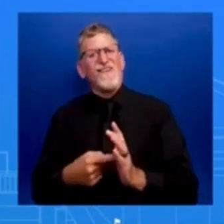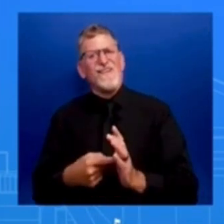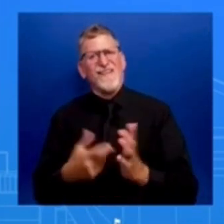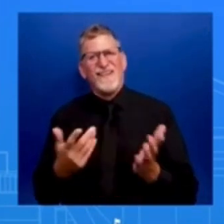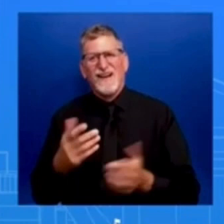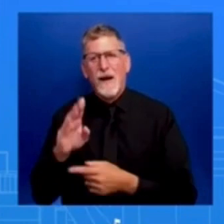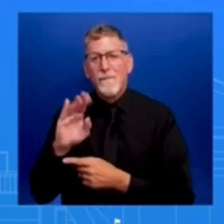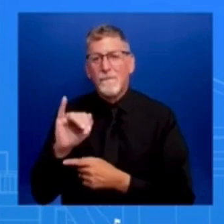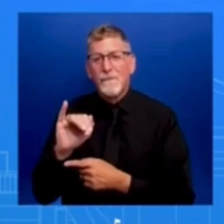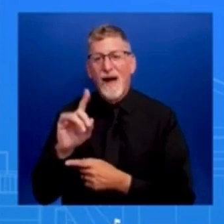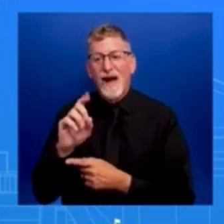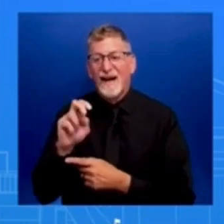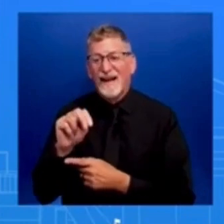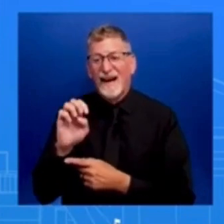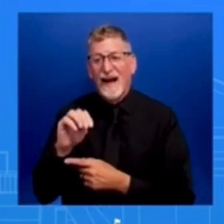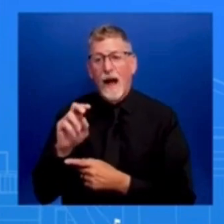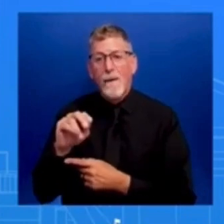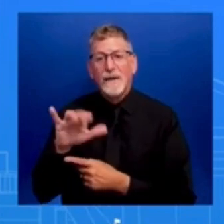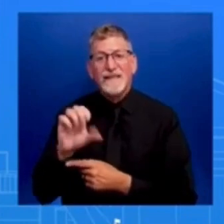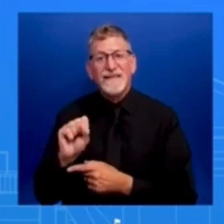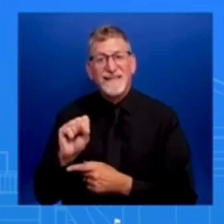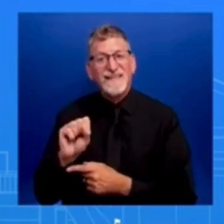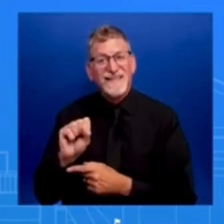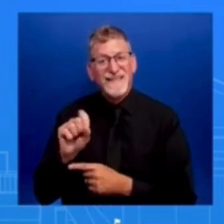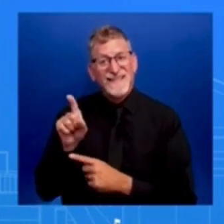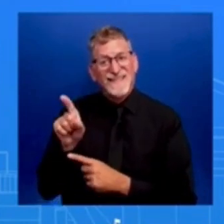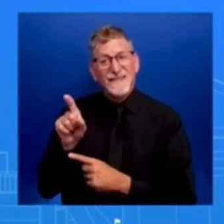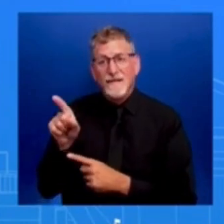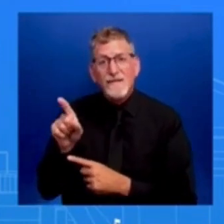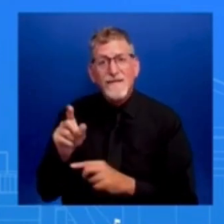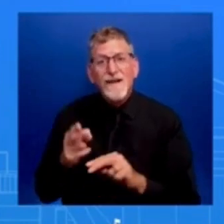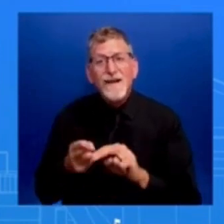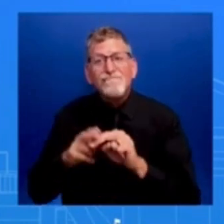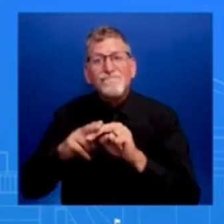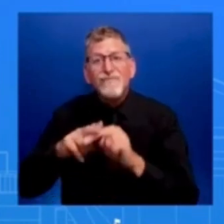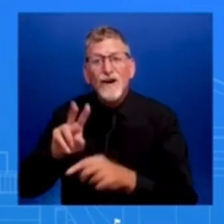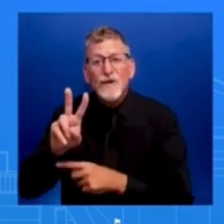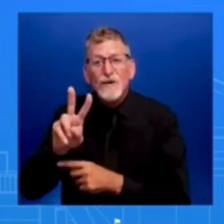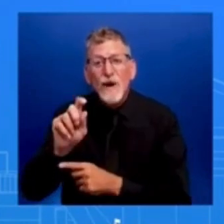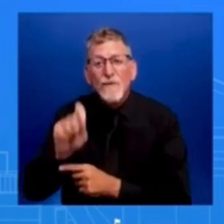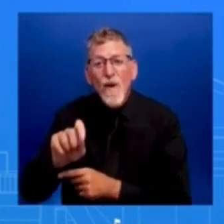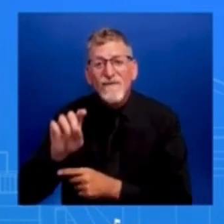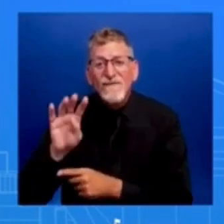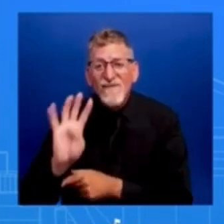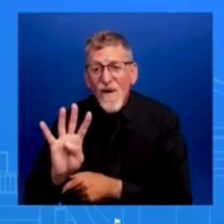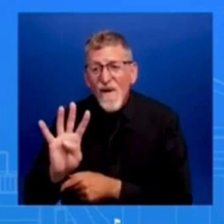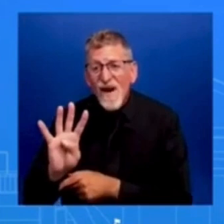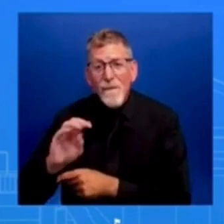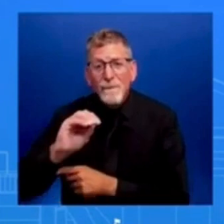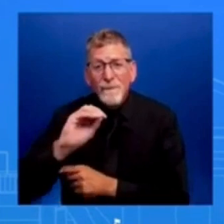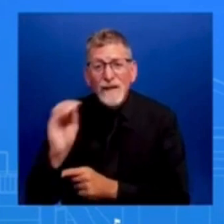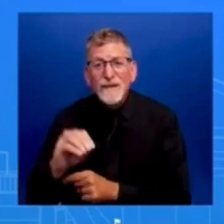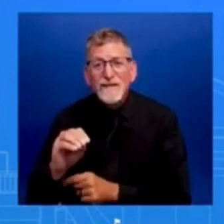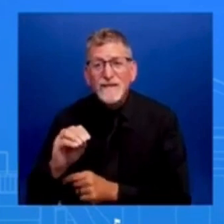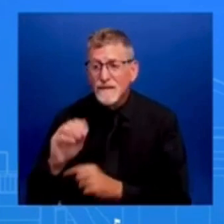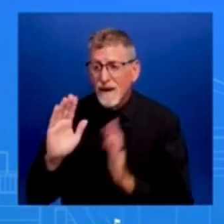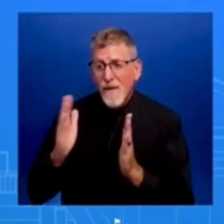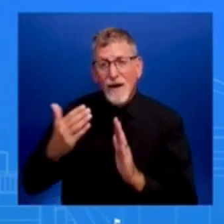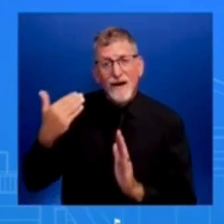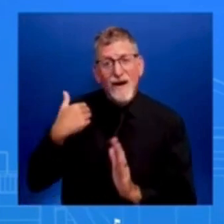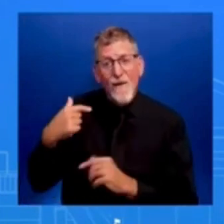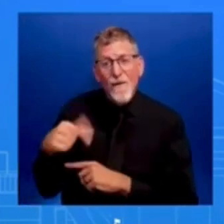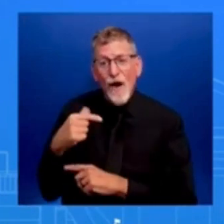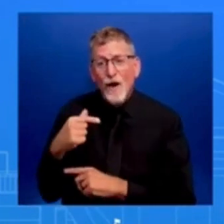rate last quarter while inflation fell significantly. Business investment increased by nearly 8% and construction of